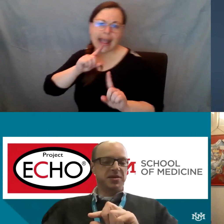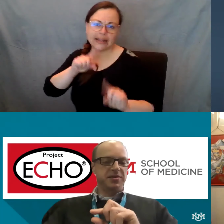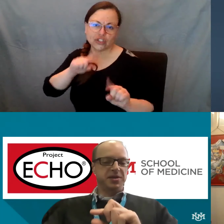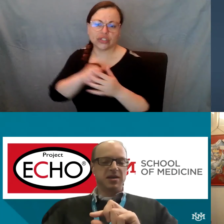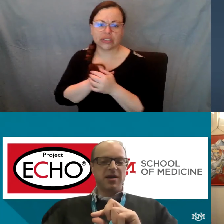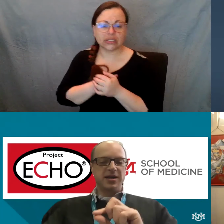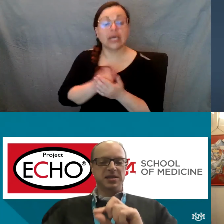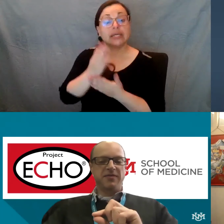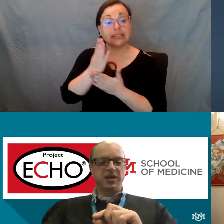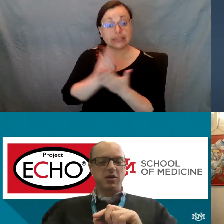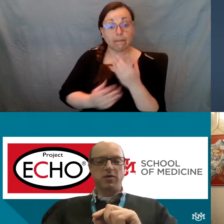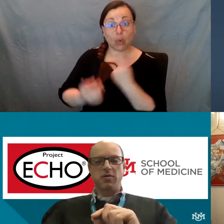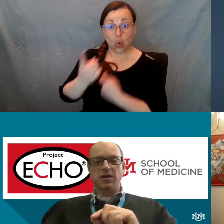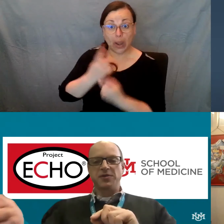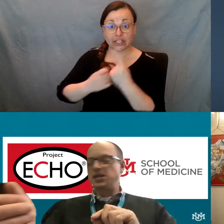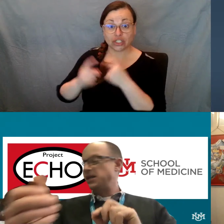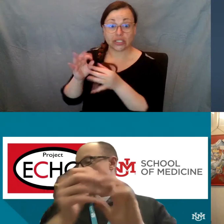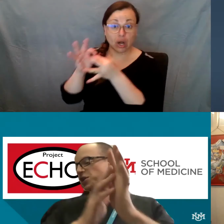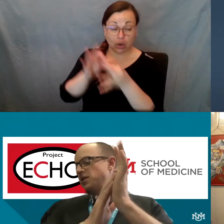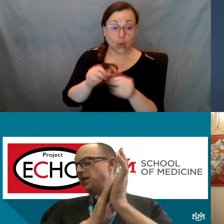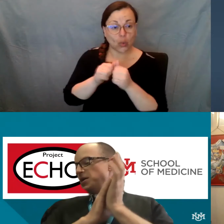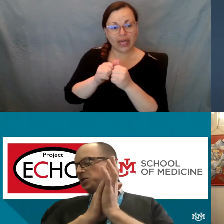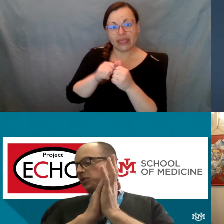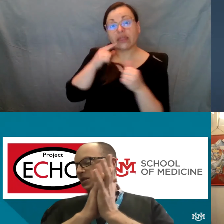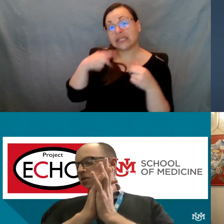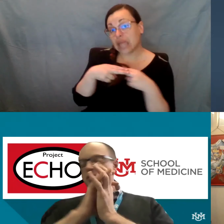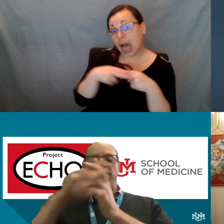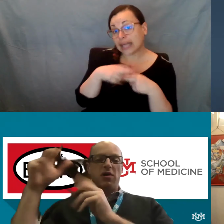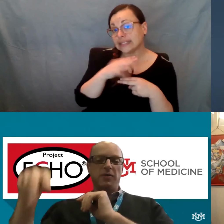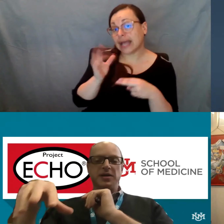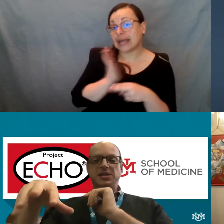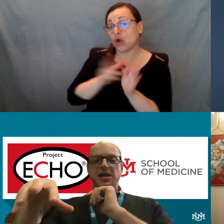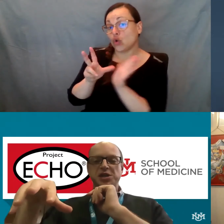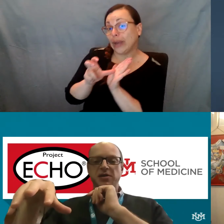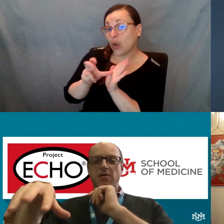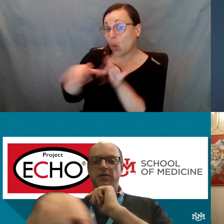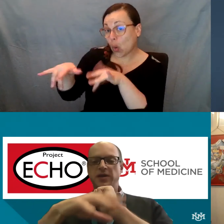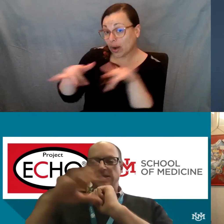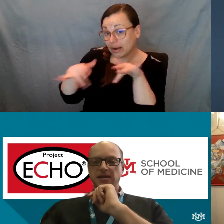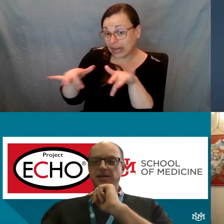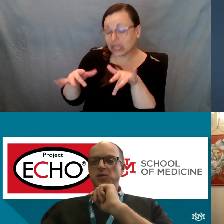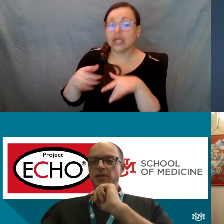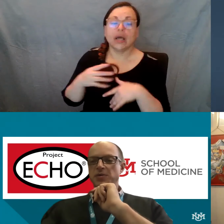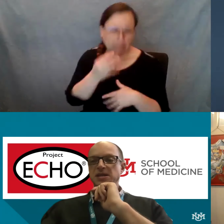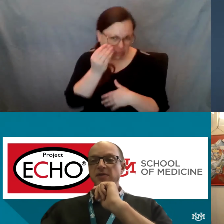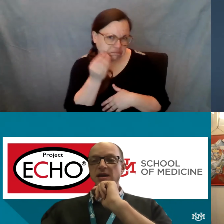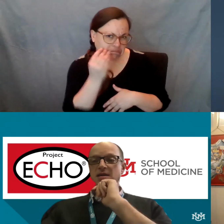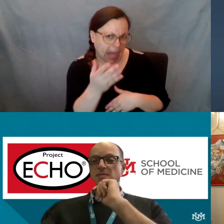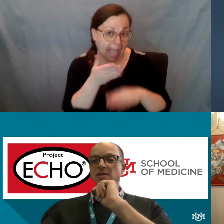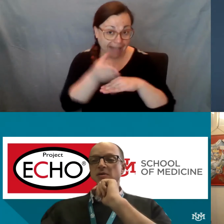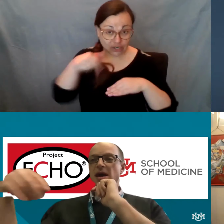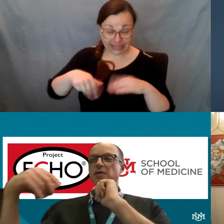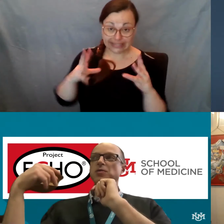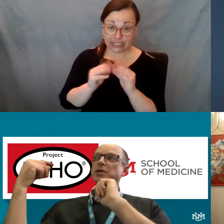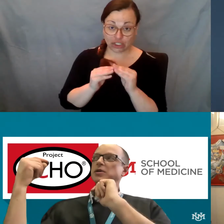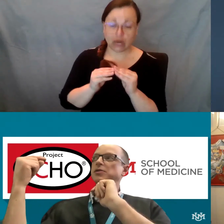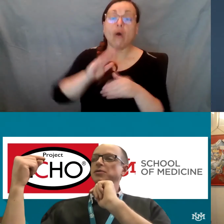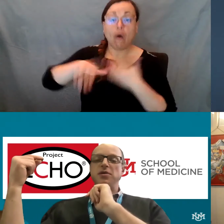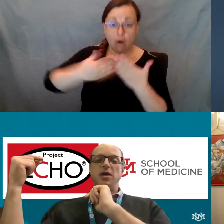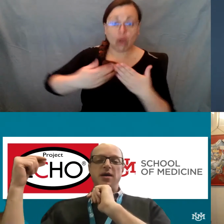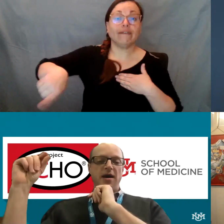to the slides and the video recording for today's session. So please note that following this session, all of the attendees will be receiving an email, and that